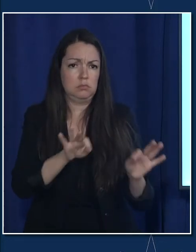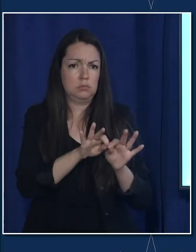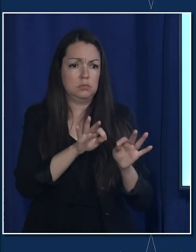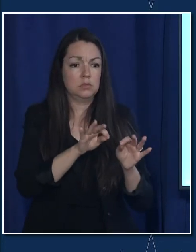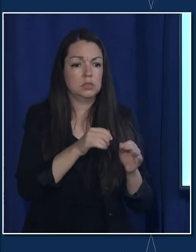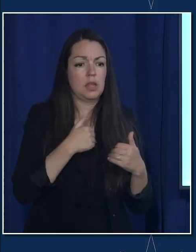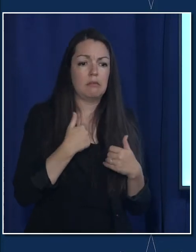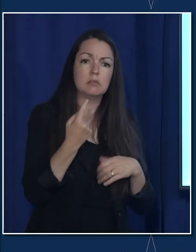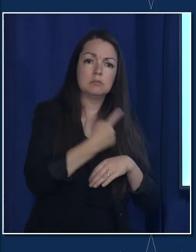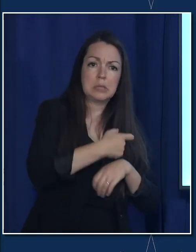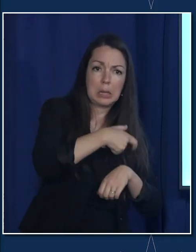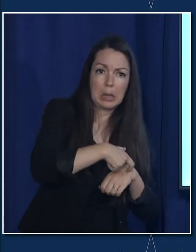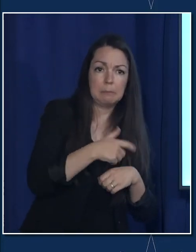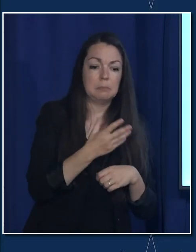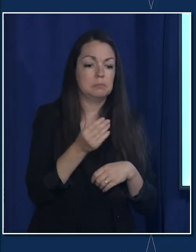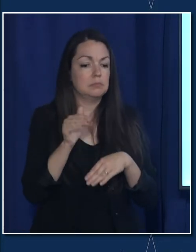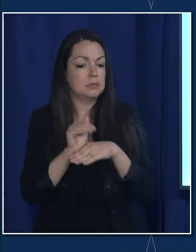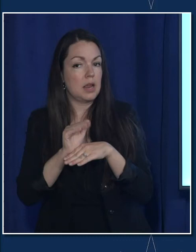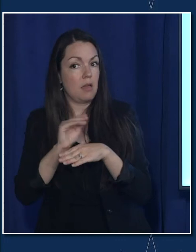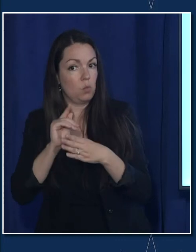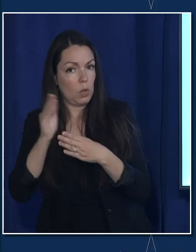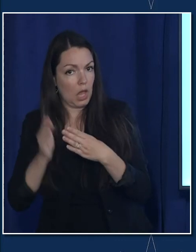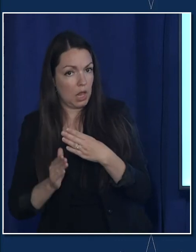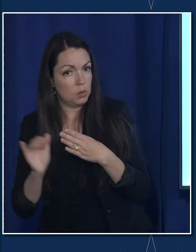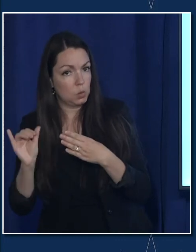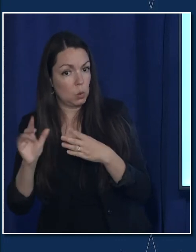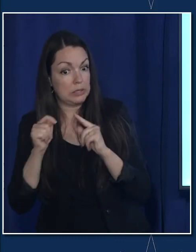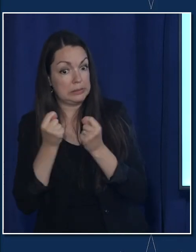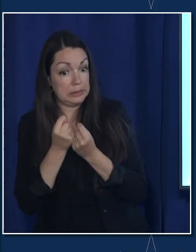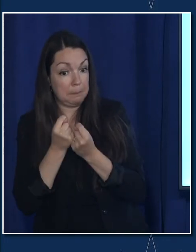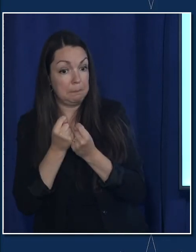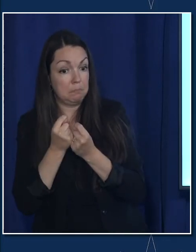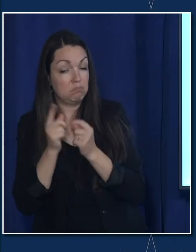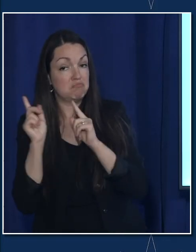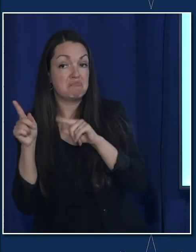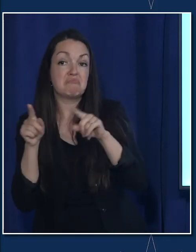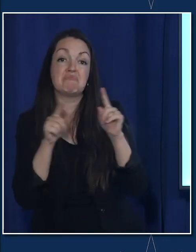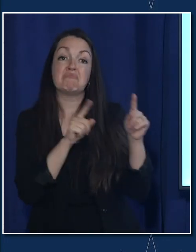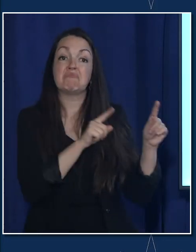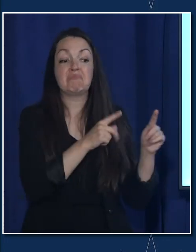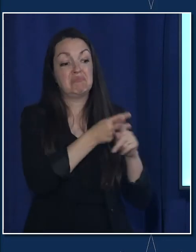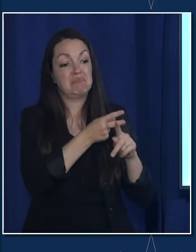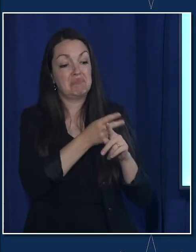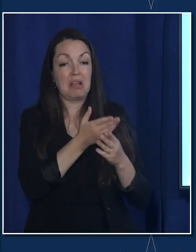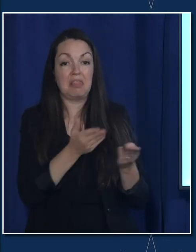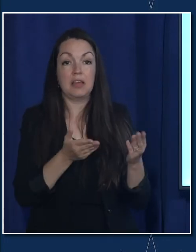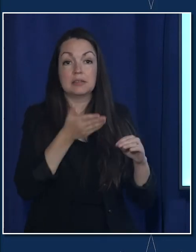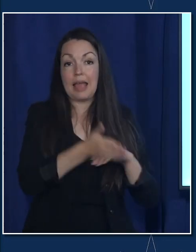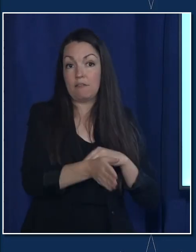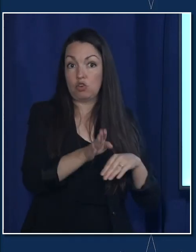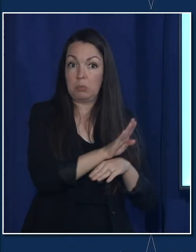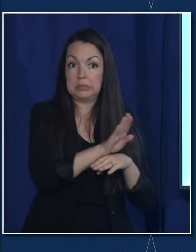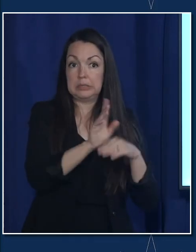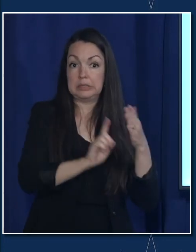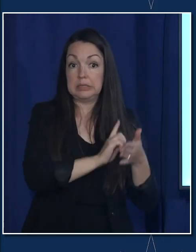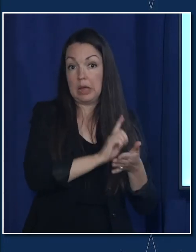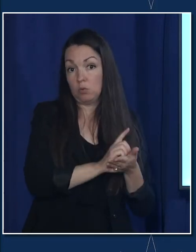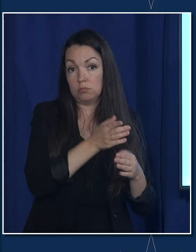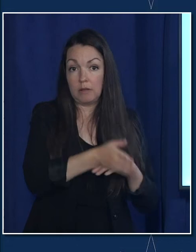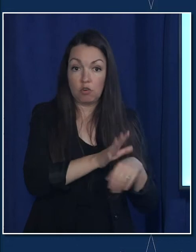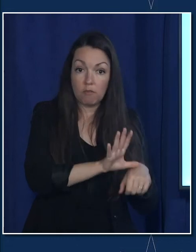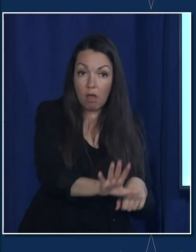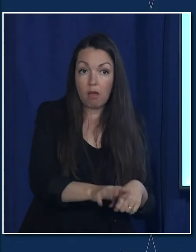have a nights and weekends enforcement team that goes out, to address things outside business hours, because we know sometimes that can be